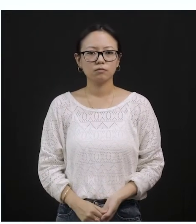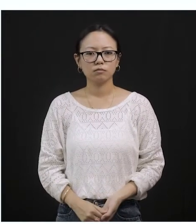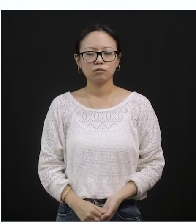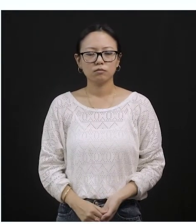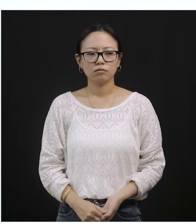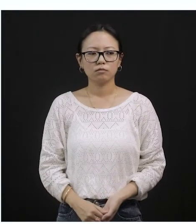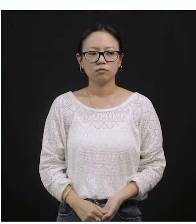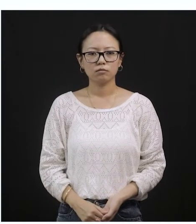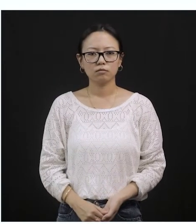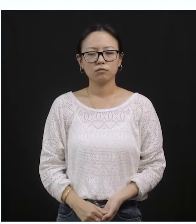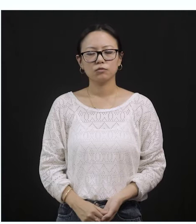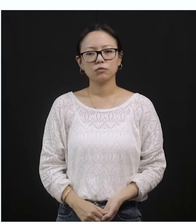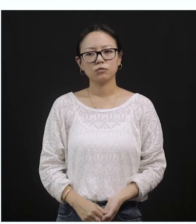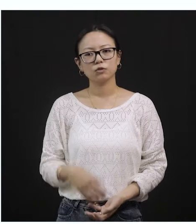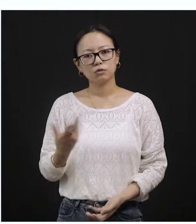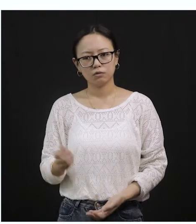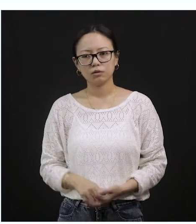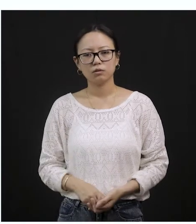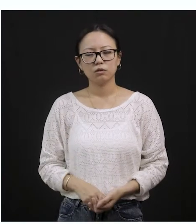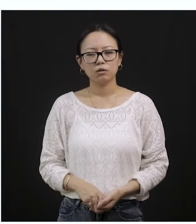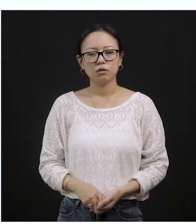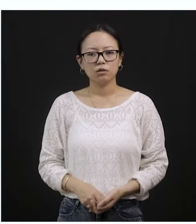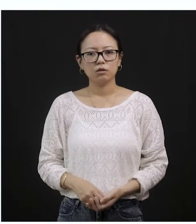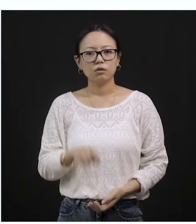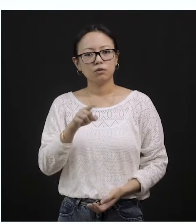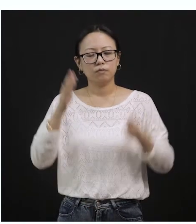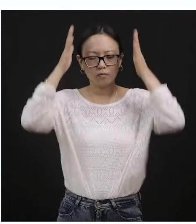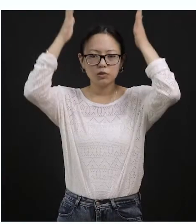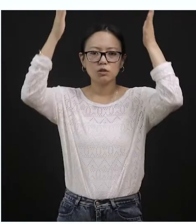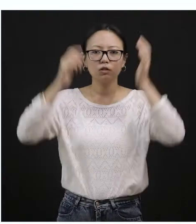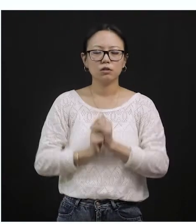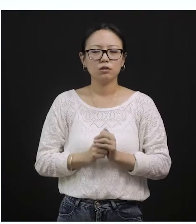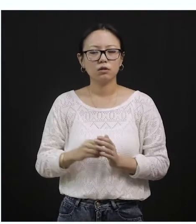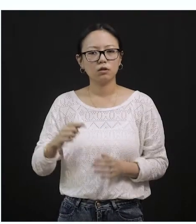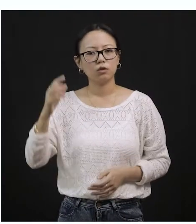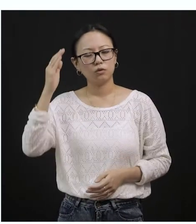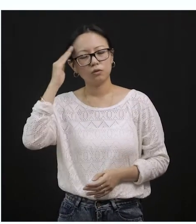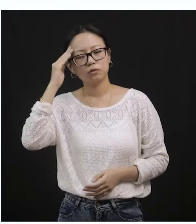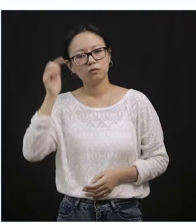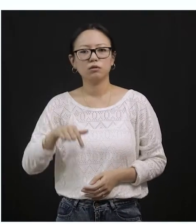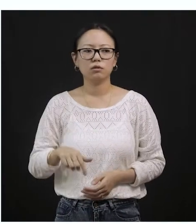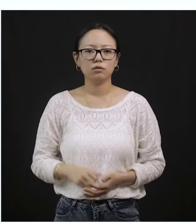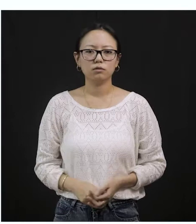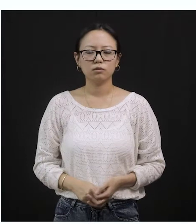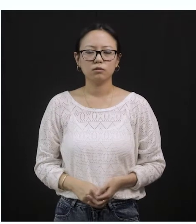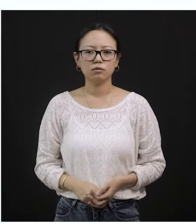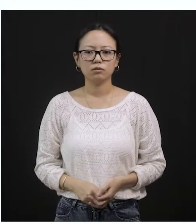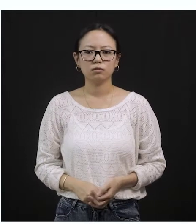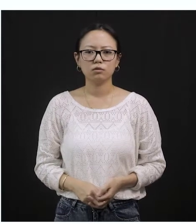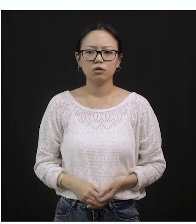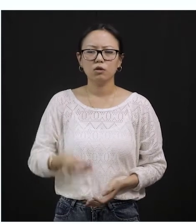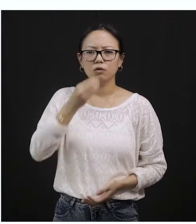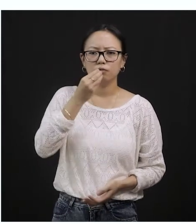Okay? So that was all about chef. Okay? And most importantly, they used to also take care of the hygiene